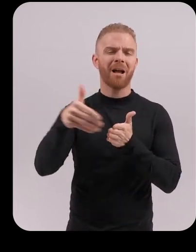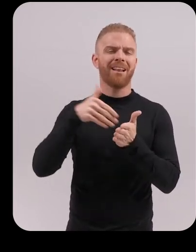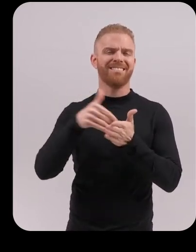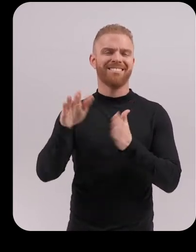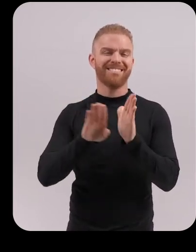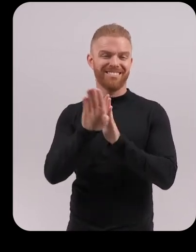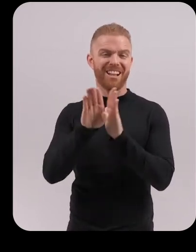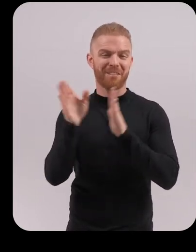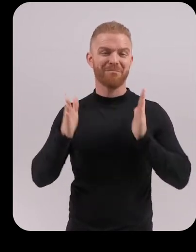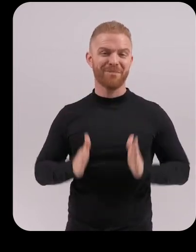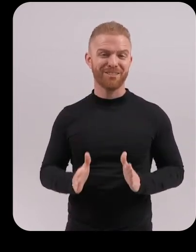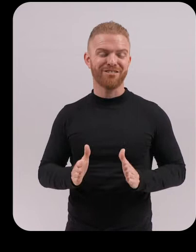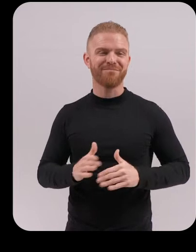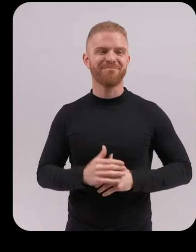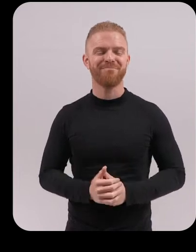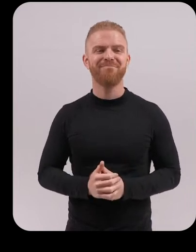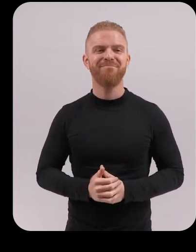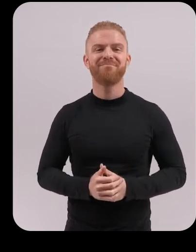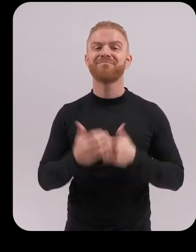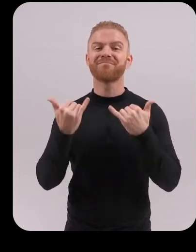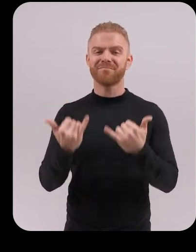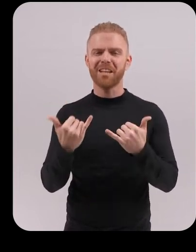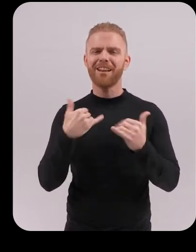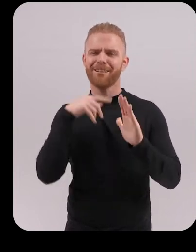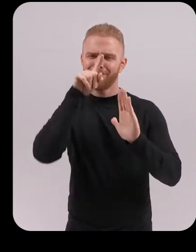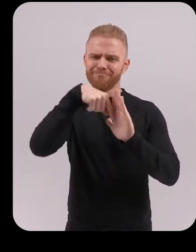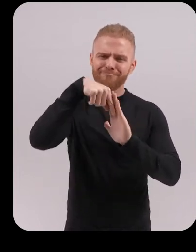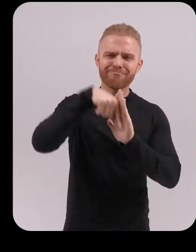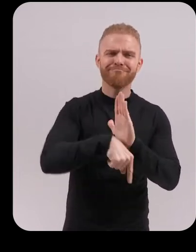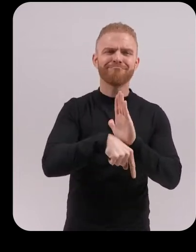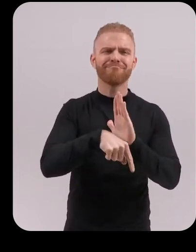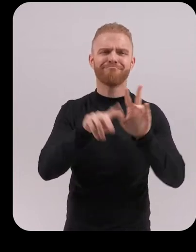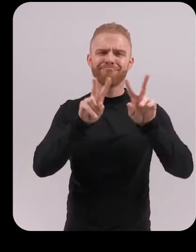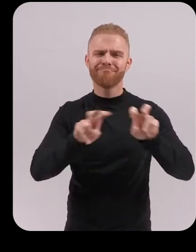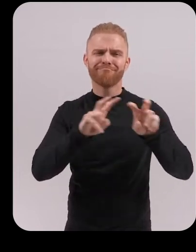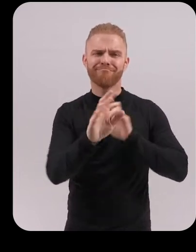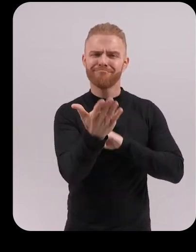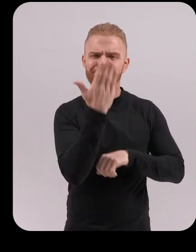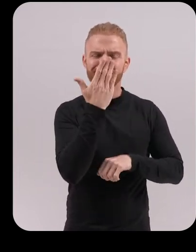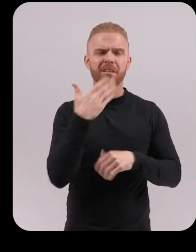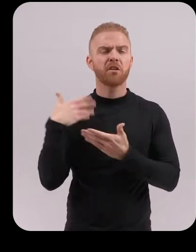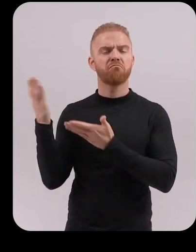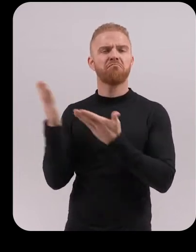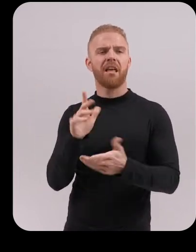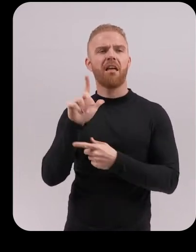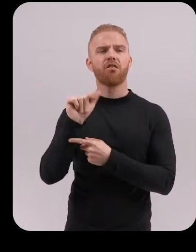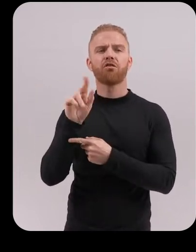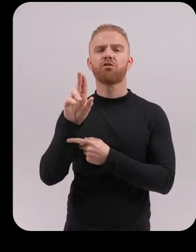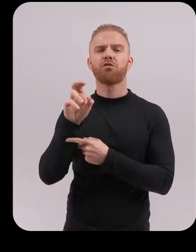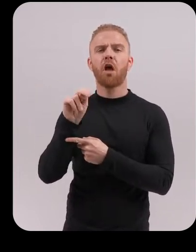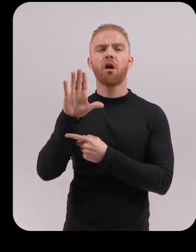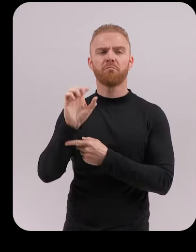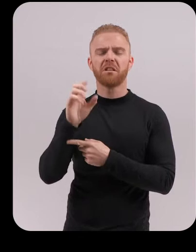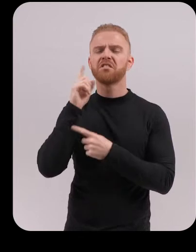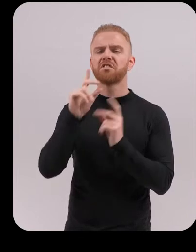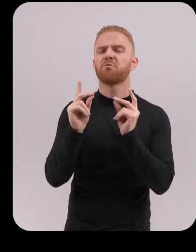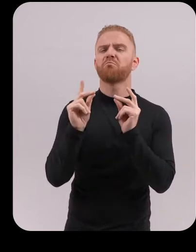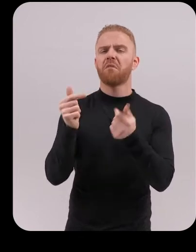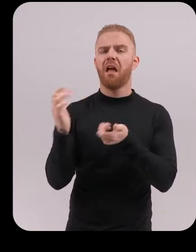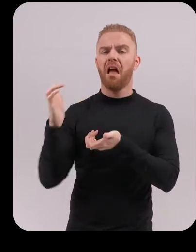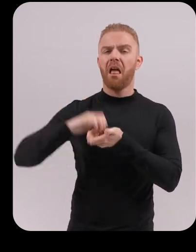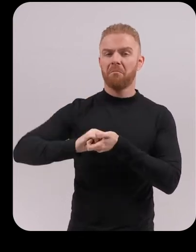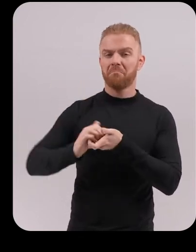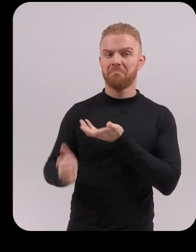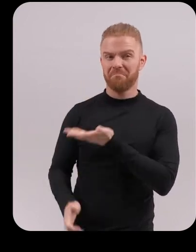developers. Now, let's dig a little deeper, and let me bring my colleague Lawrence on stage for a quick